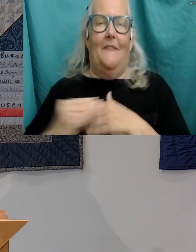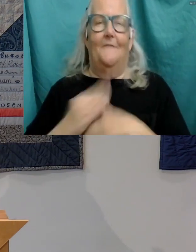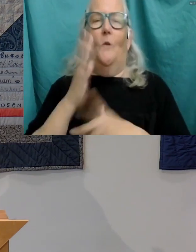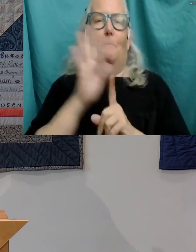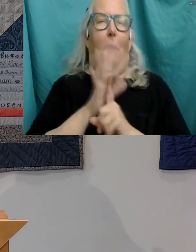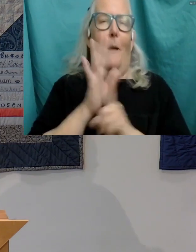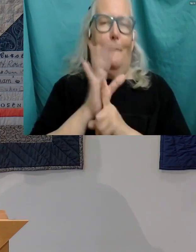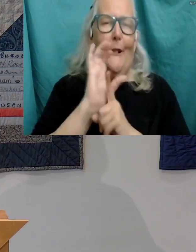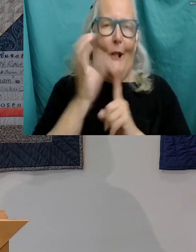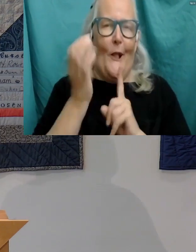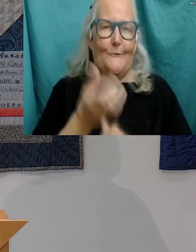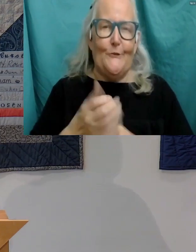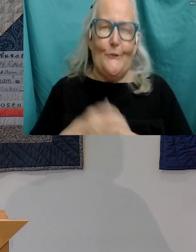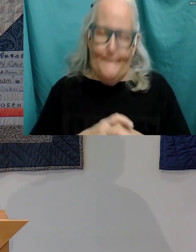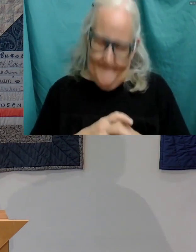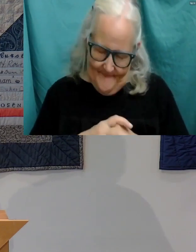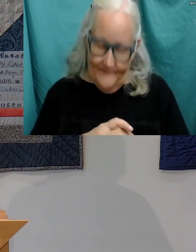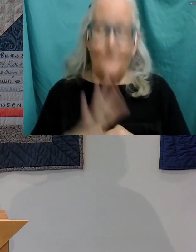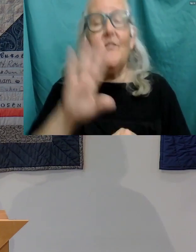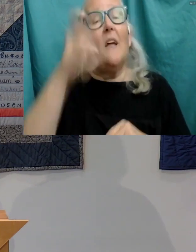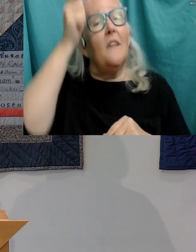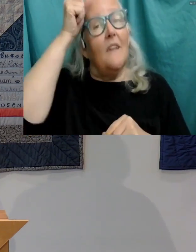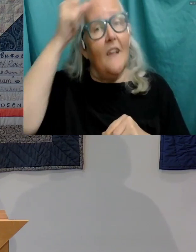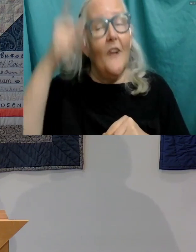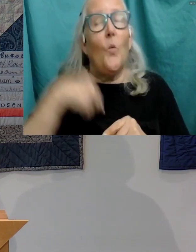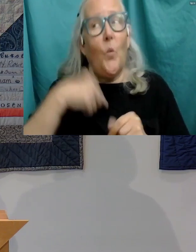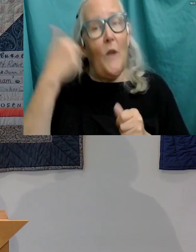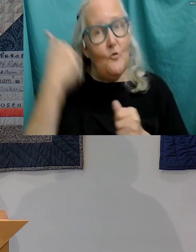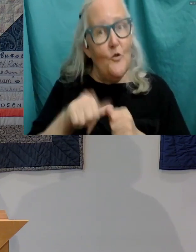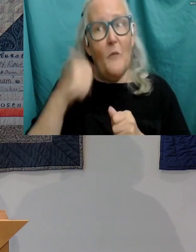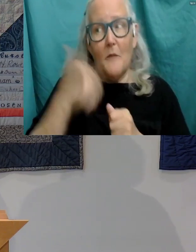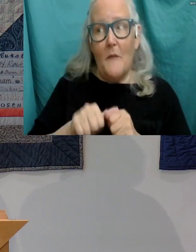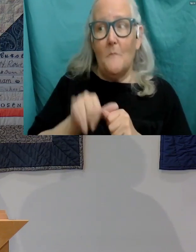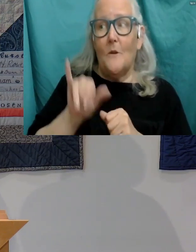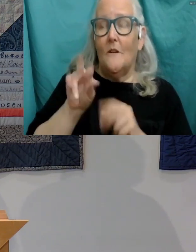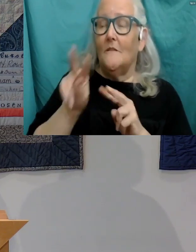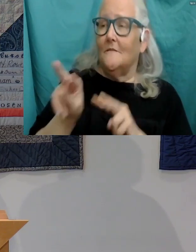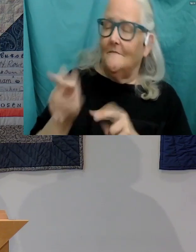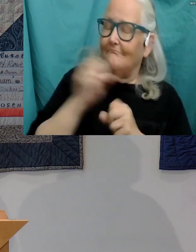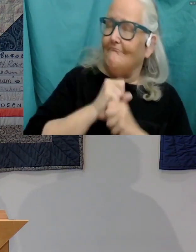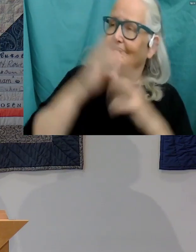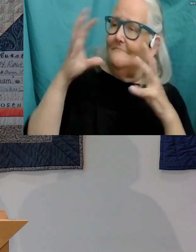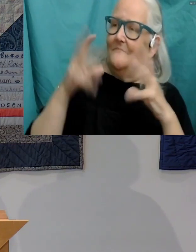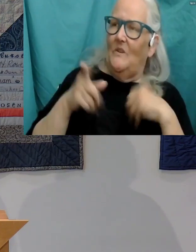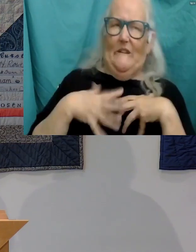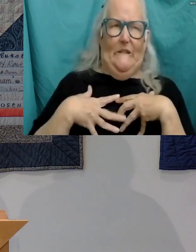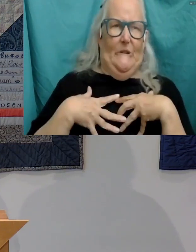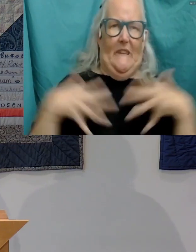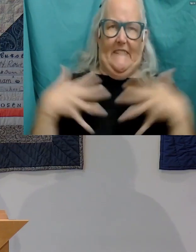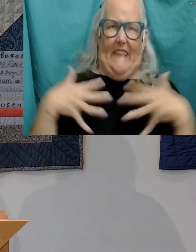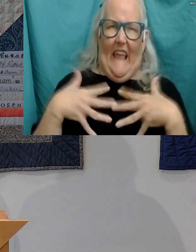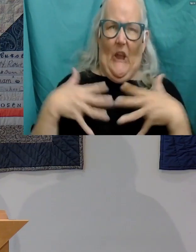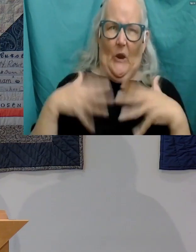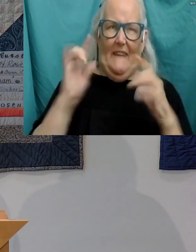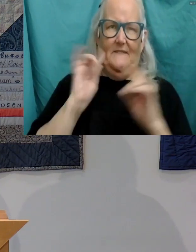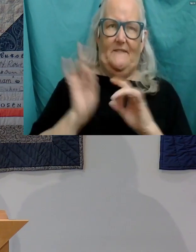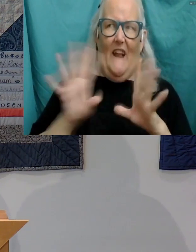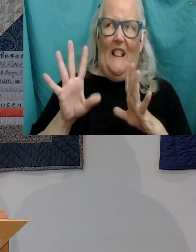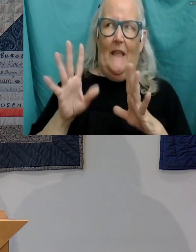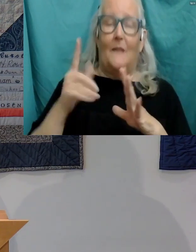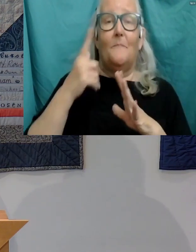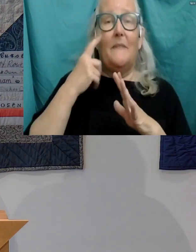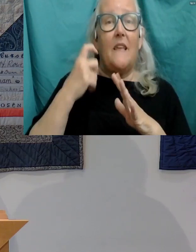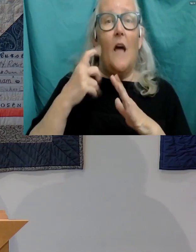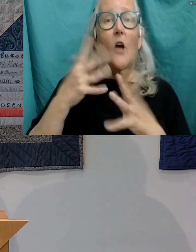that we remember a lot of those pirates as incredibly scary and violent because the primary weapon they used